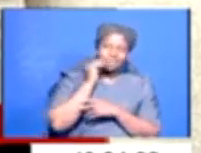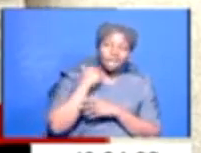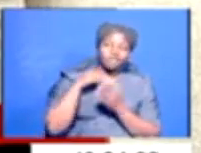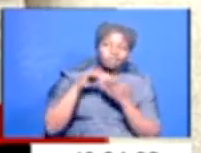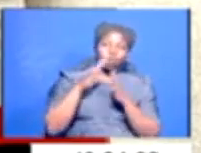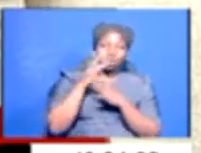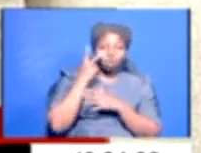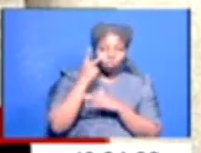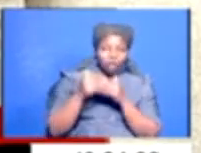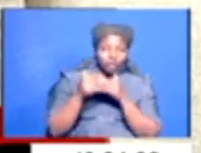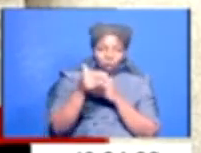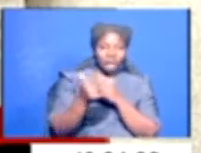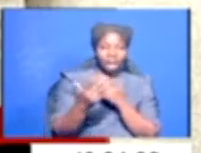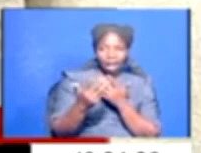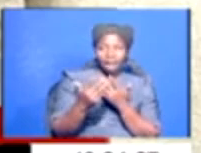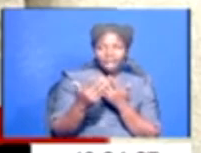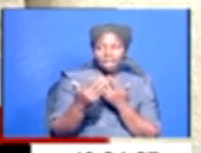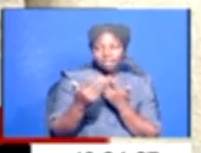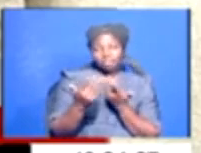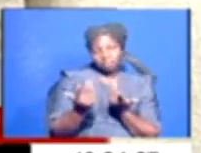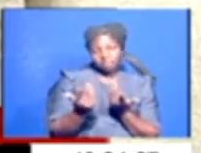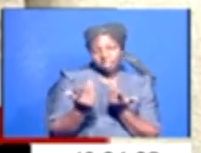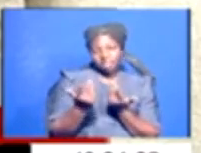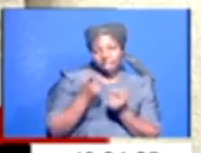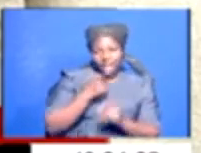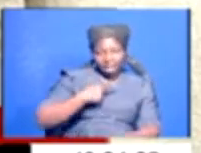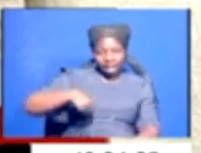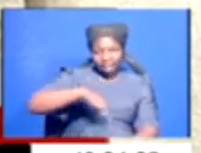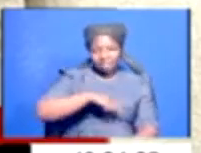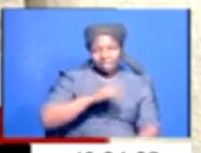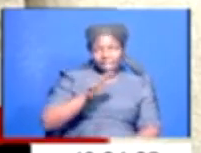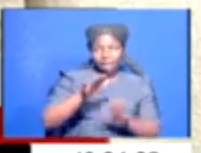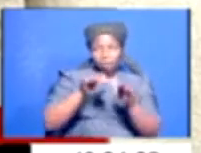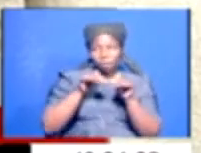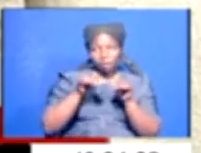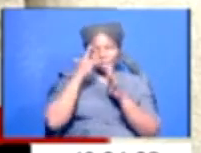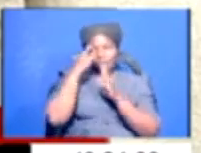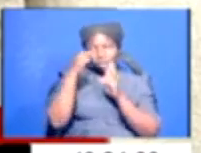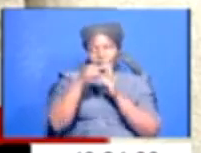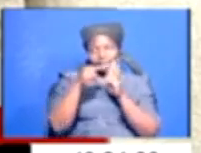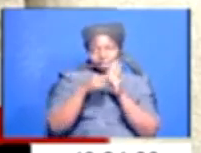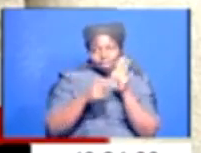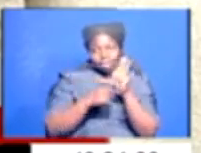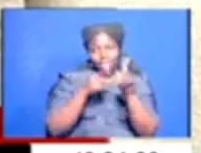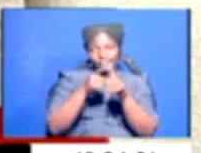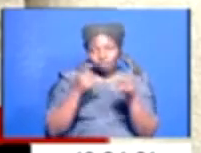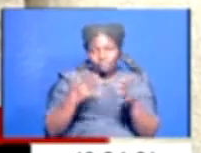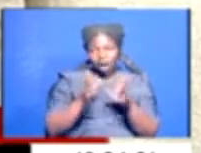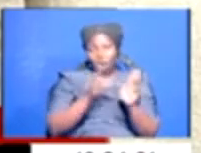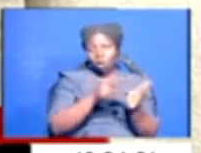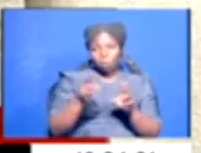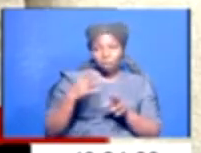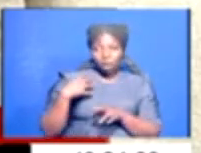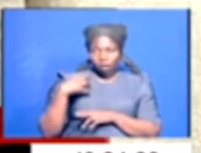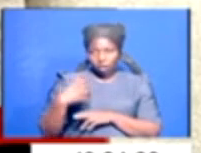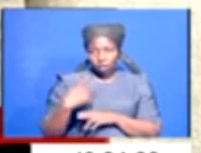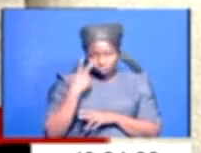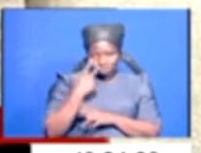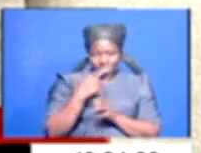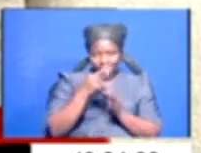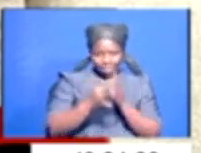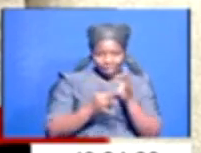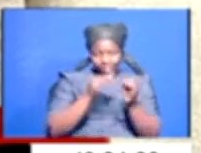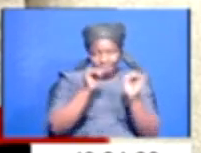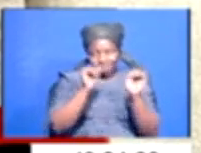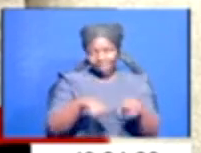forward. We are waiting the list from the Commonwealth. We see if we will make it